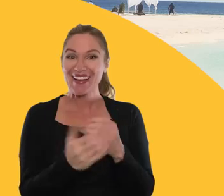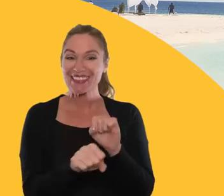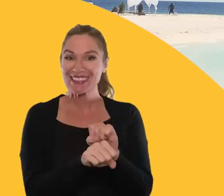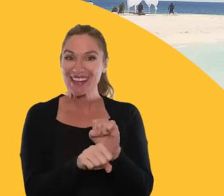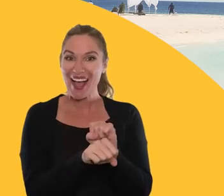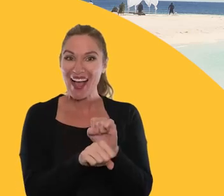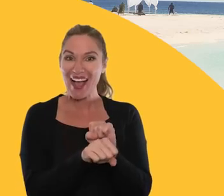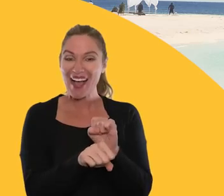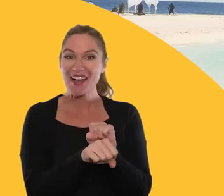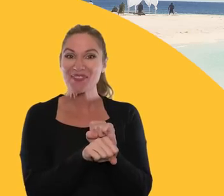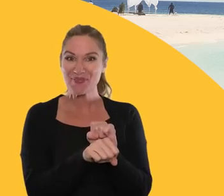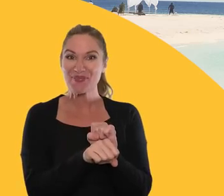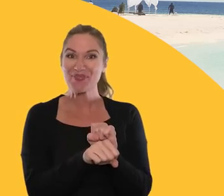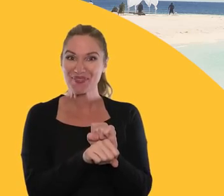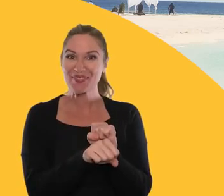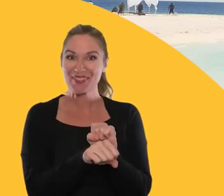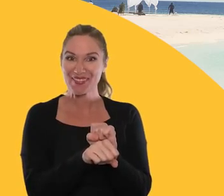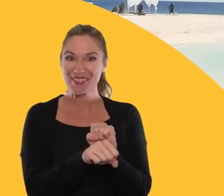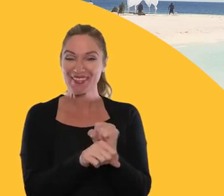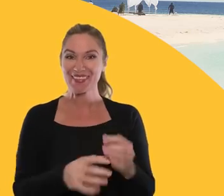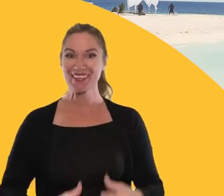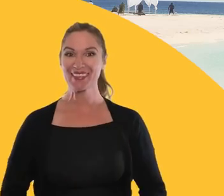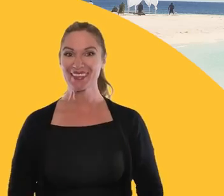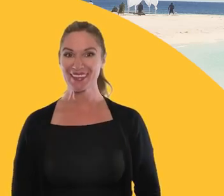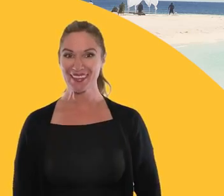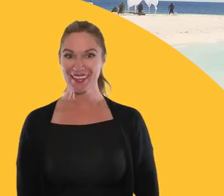Good job!